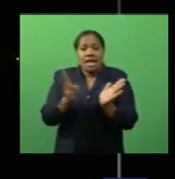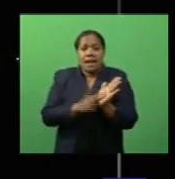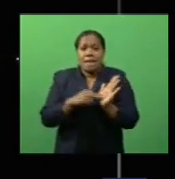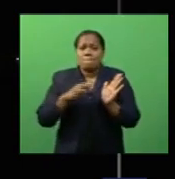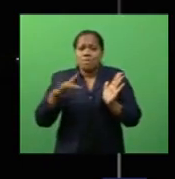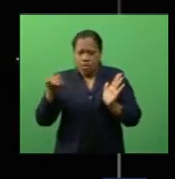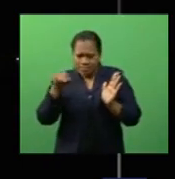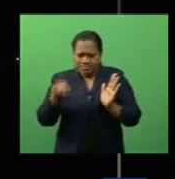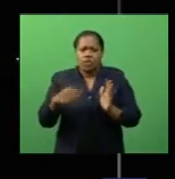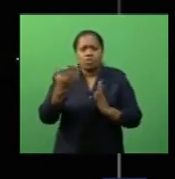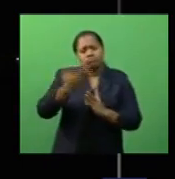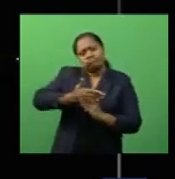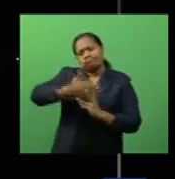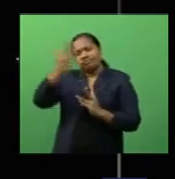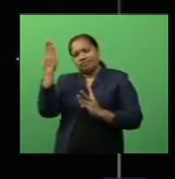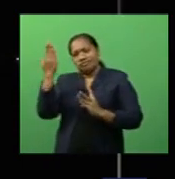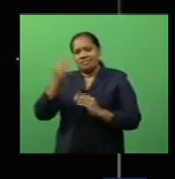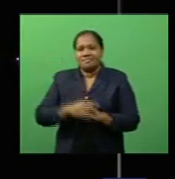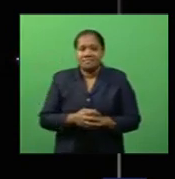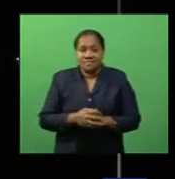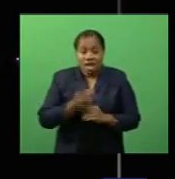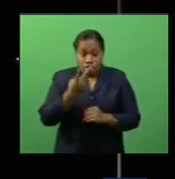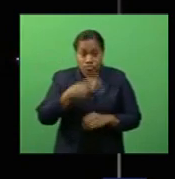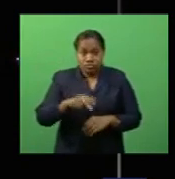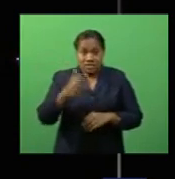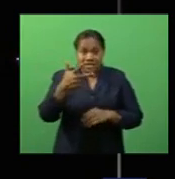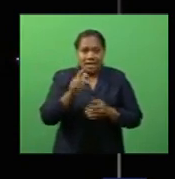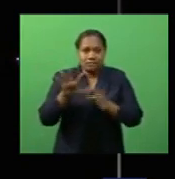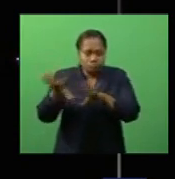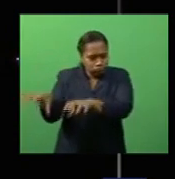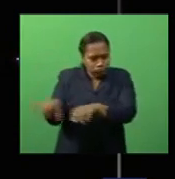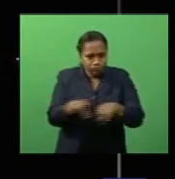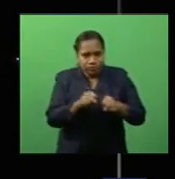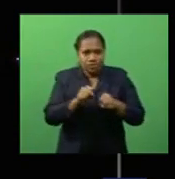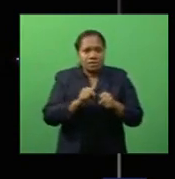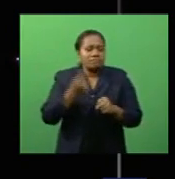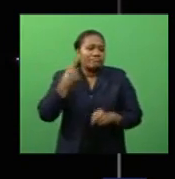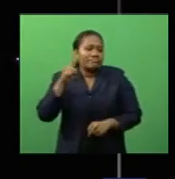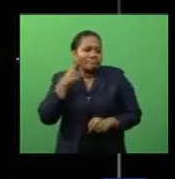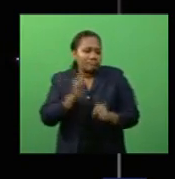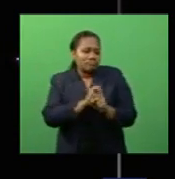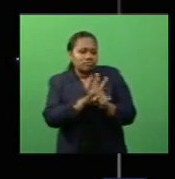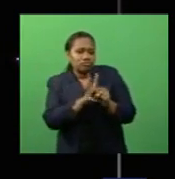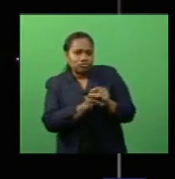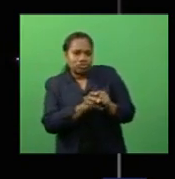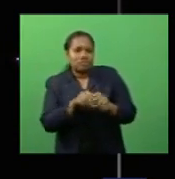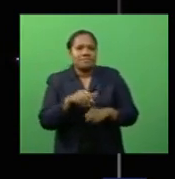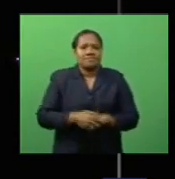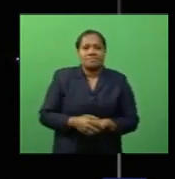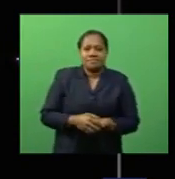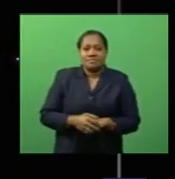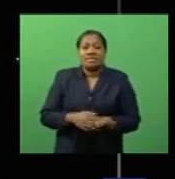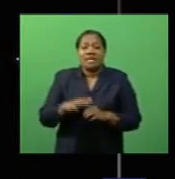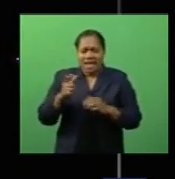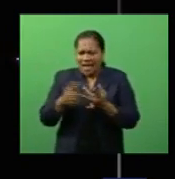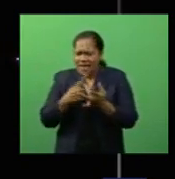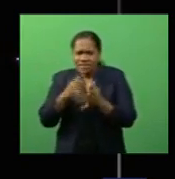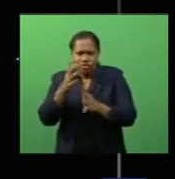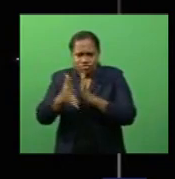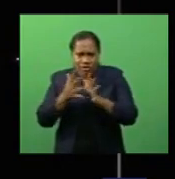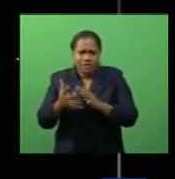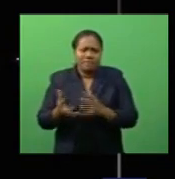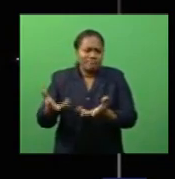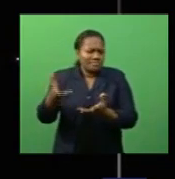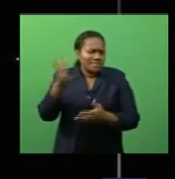welcome lockdown removal. And 28 arrested for COVID-19 breaches. Now for these stories and others, tune in daily to our sister